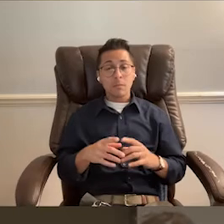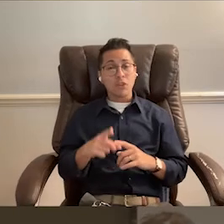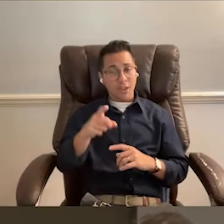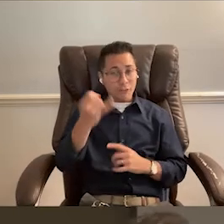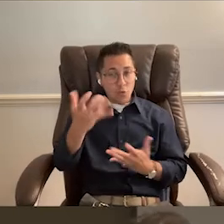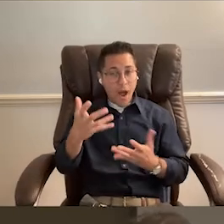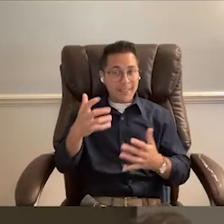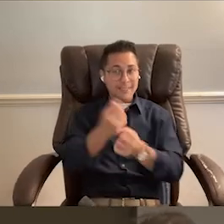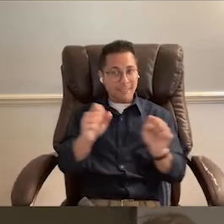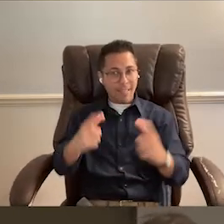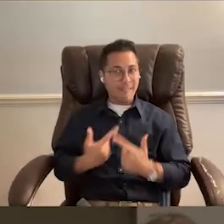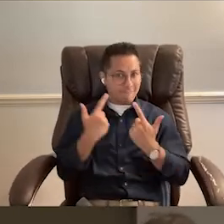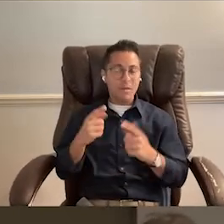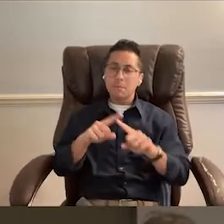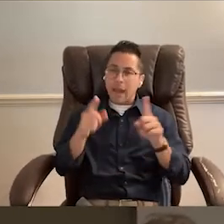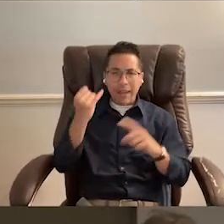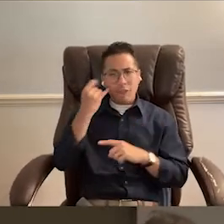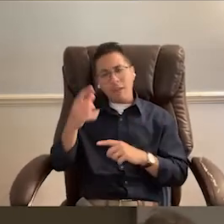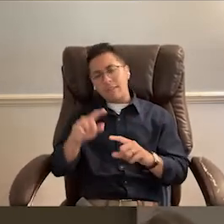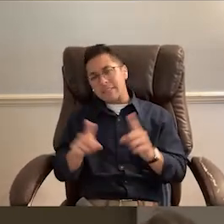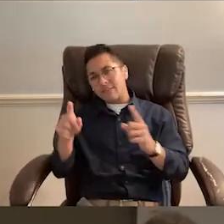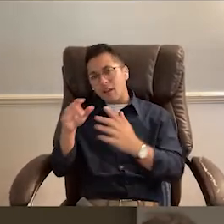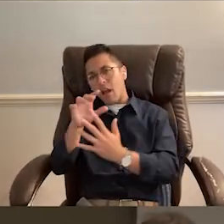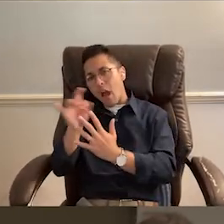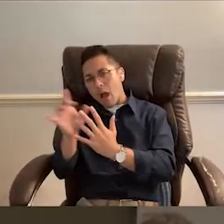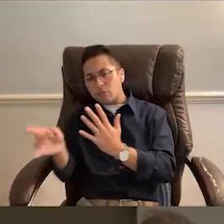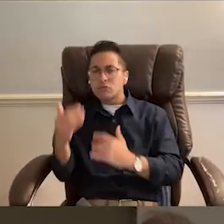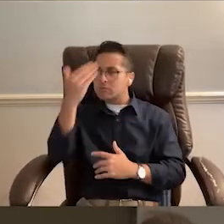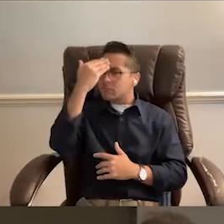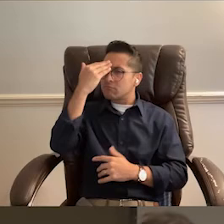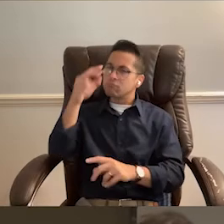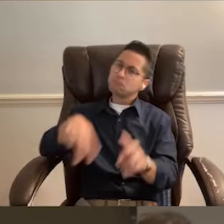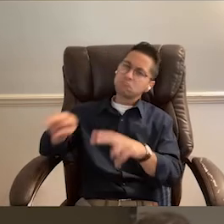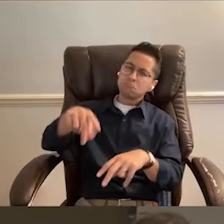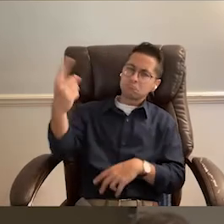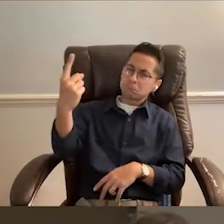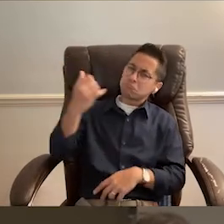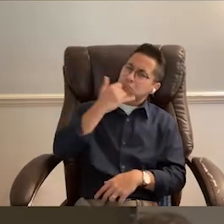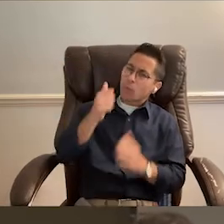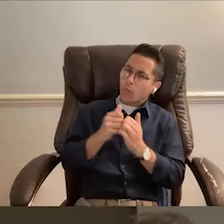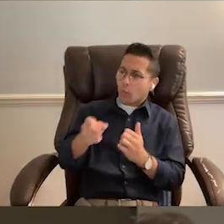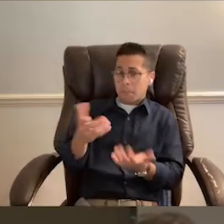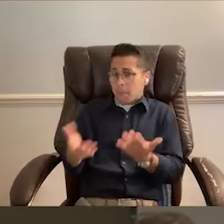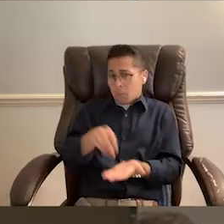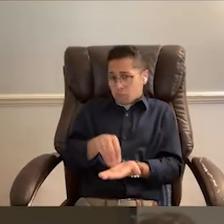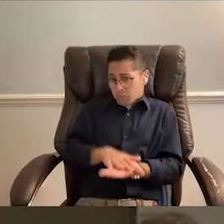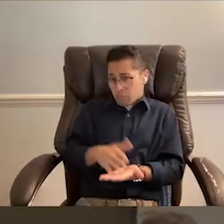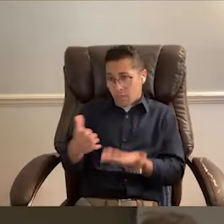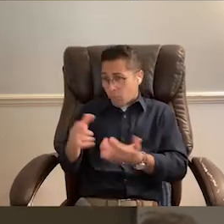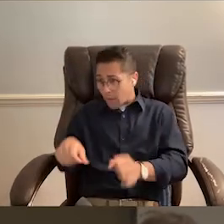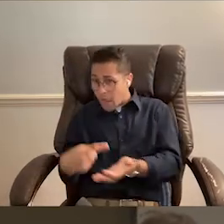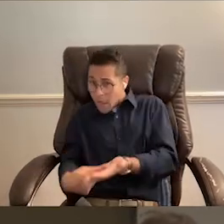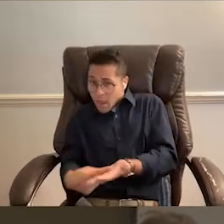but it could ultimately end up saving their life if it comes to that point. You want to save the life, but if you have different outlets, say, I know